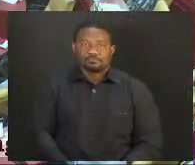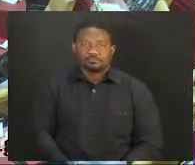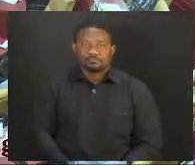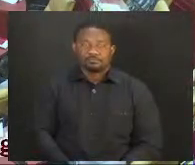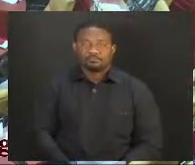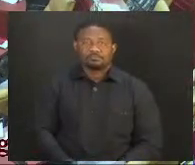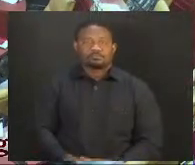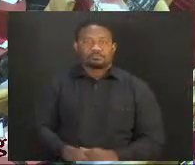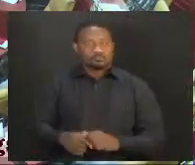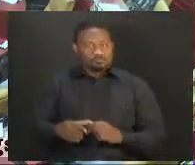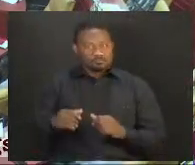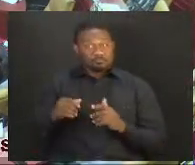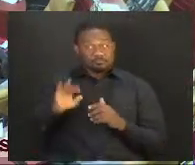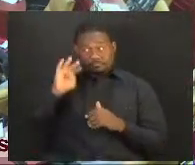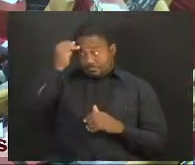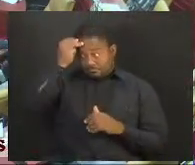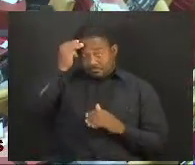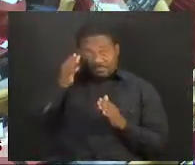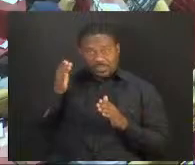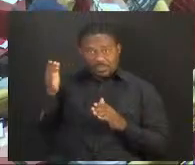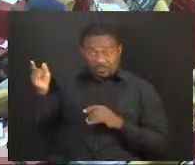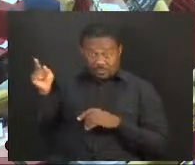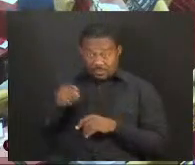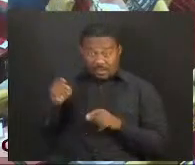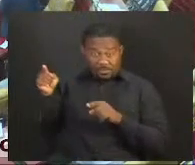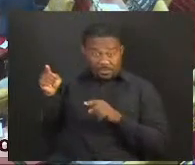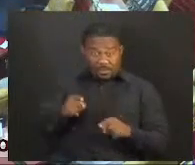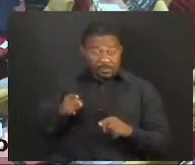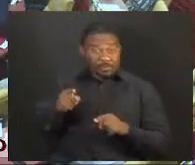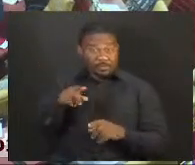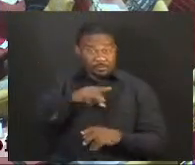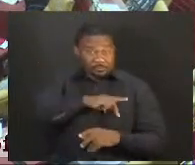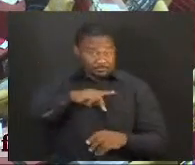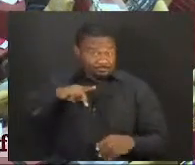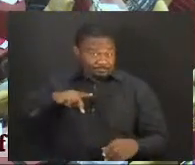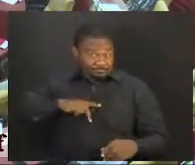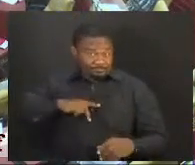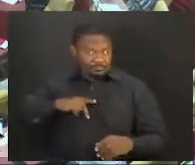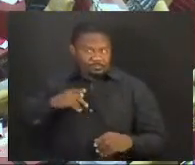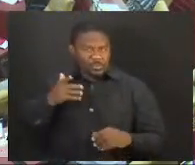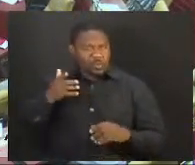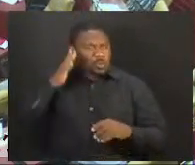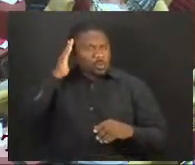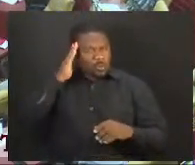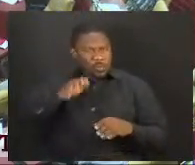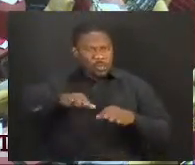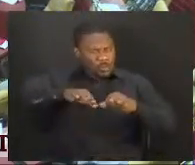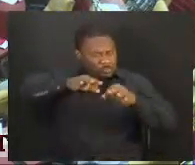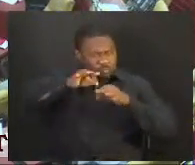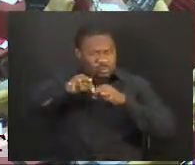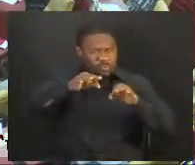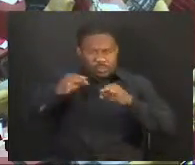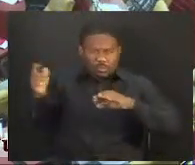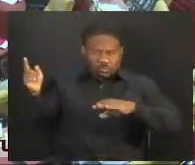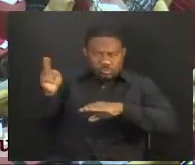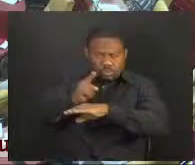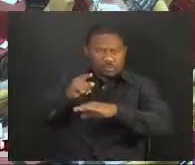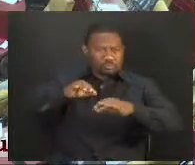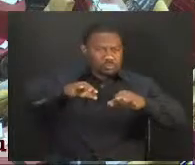sector ministers will be presenting to this House a detailed sectorial performance and